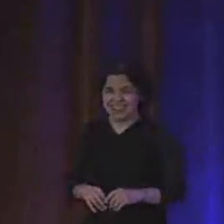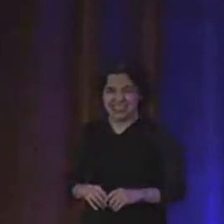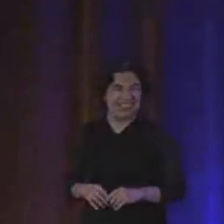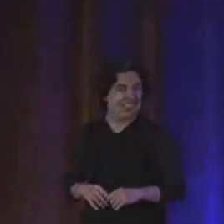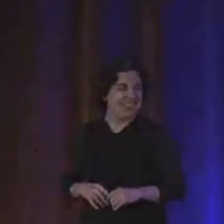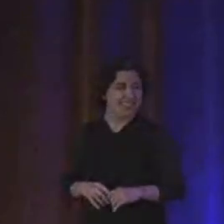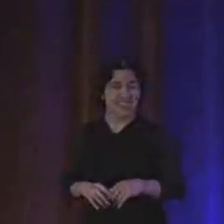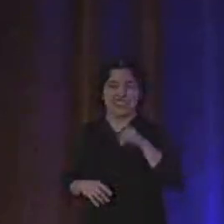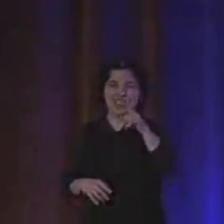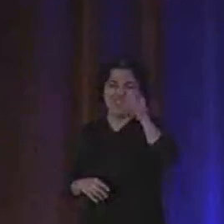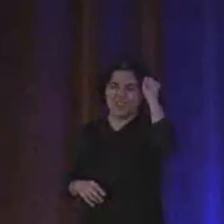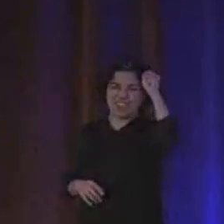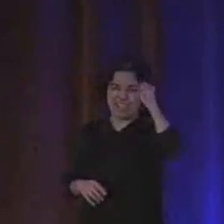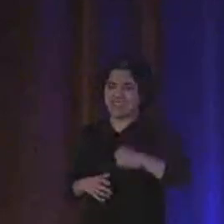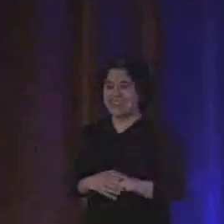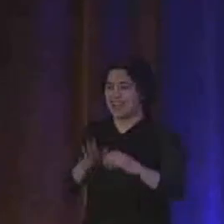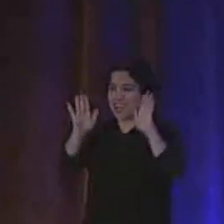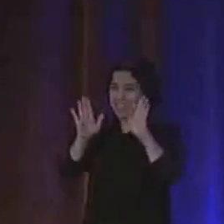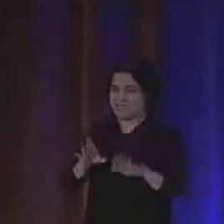You rock.